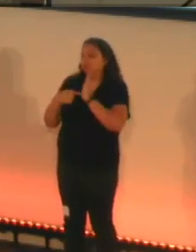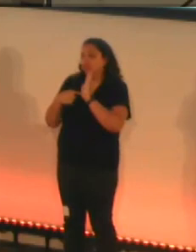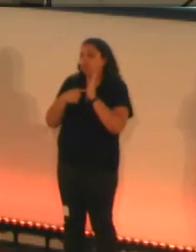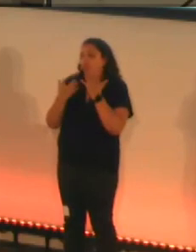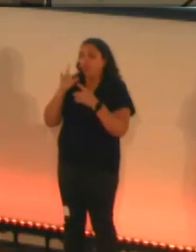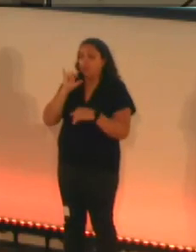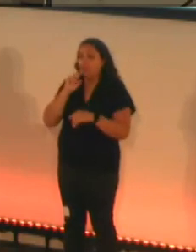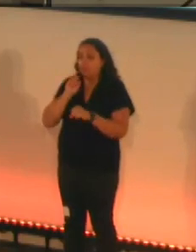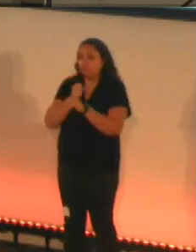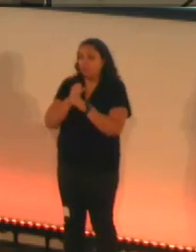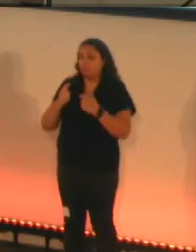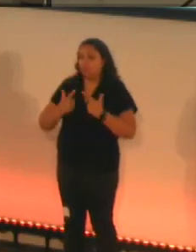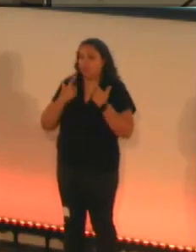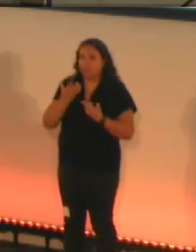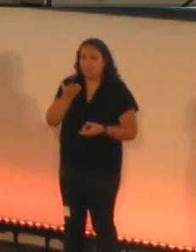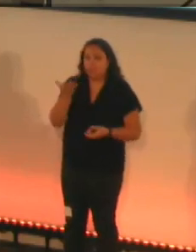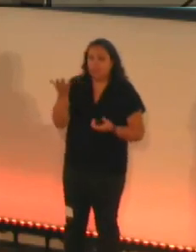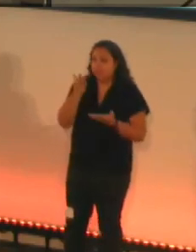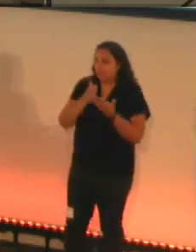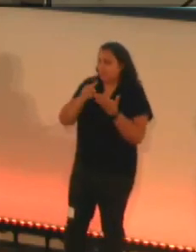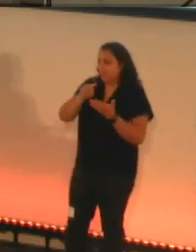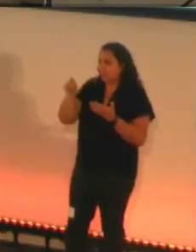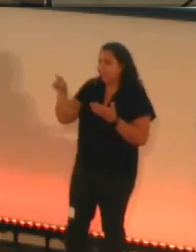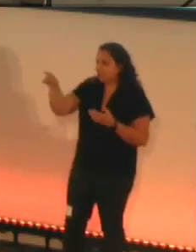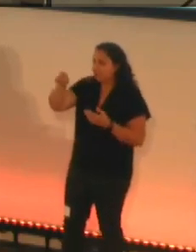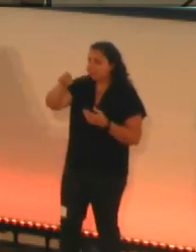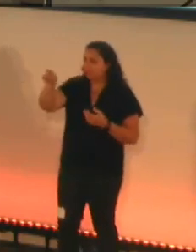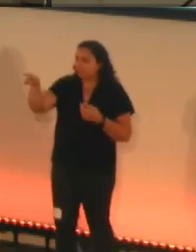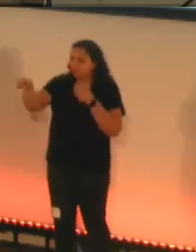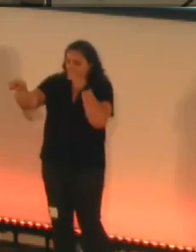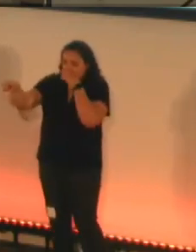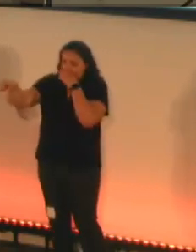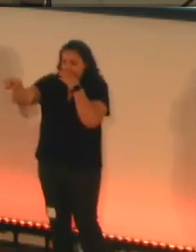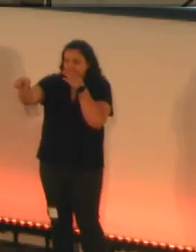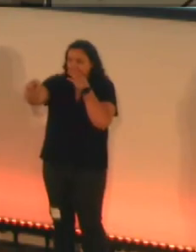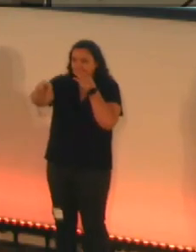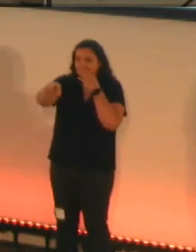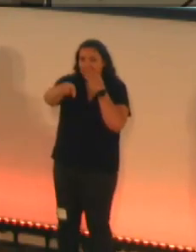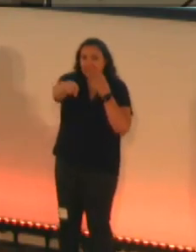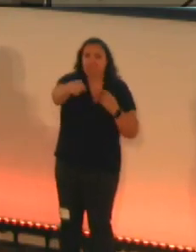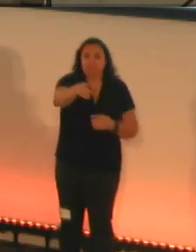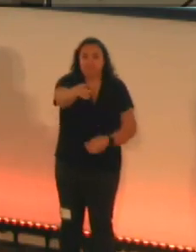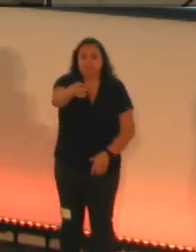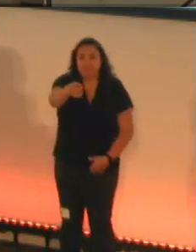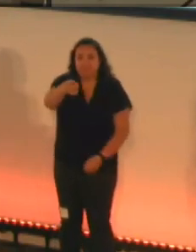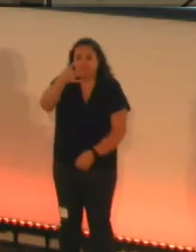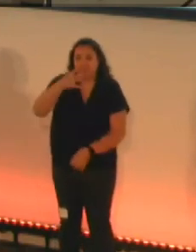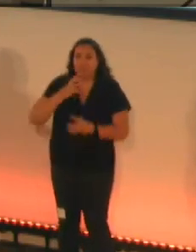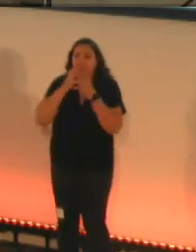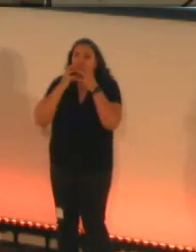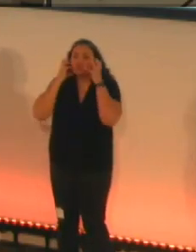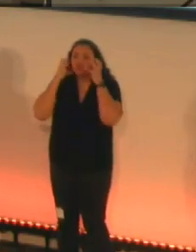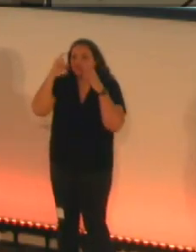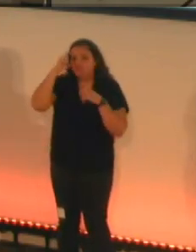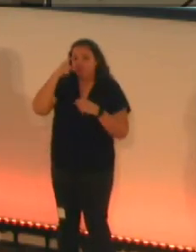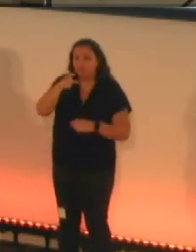I think I saw like a couple of hands raising. So we have like one here, one here. I saw that one over there first, and you have a microphone, so let's go with you. So I'm intrigued